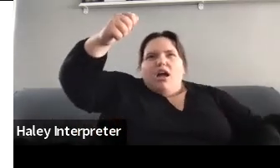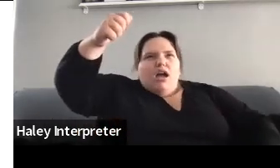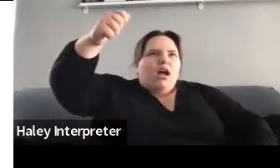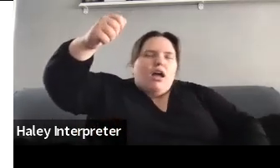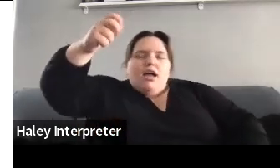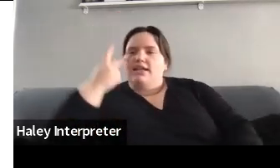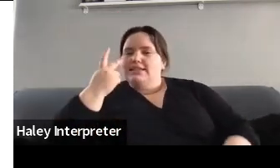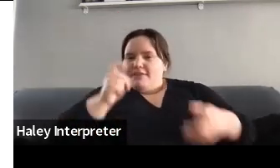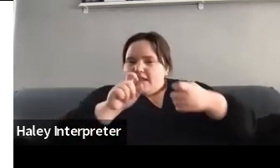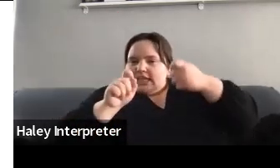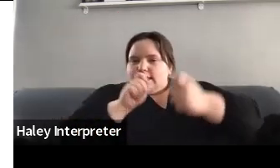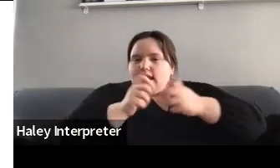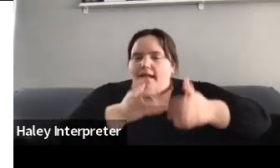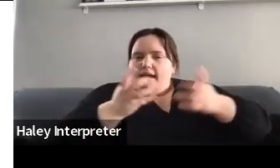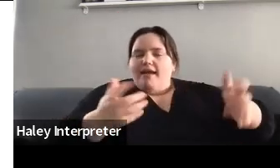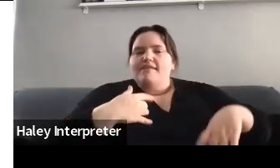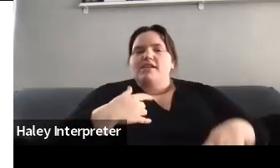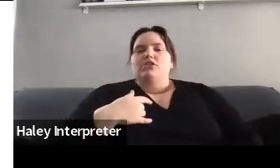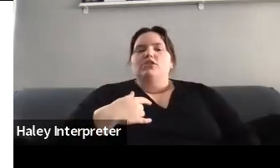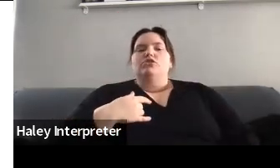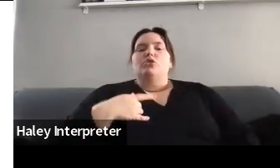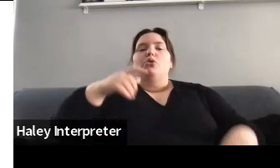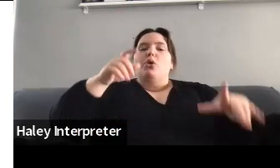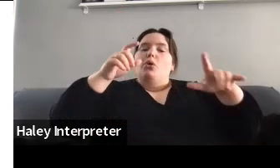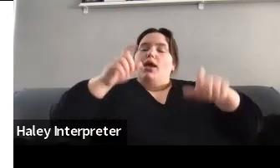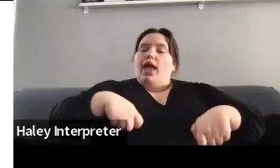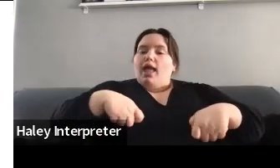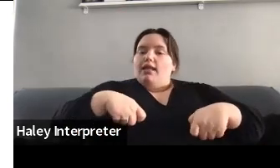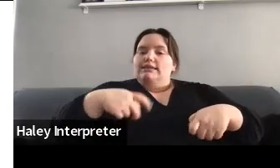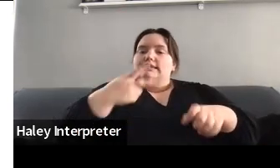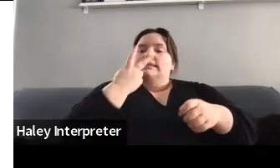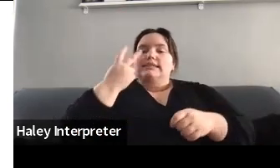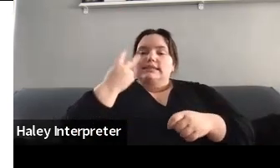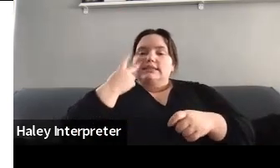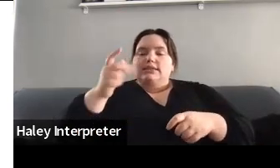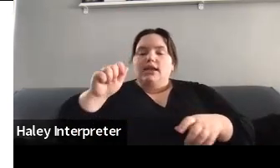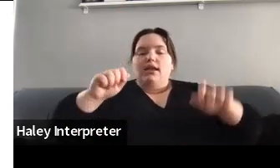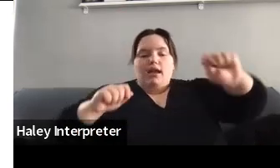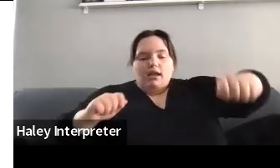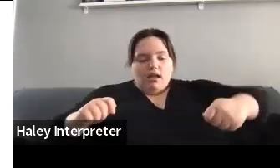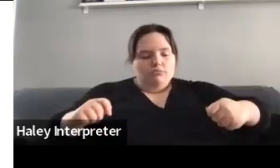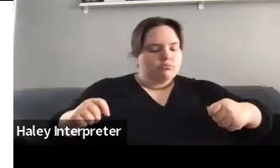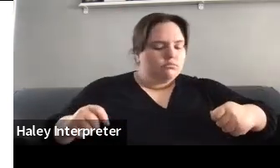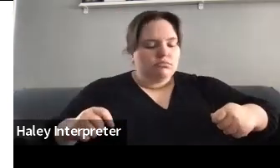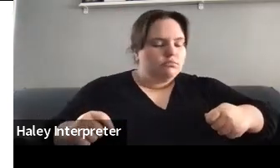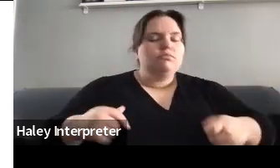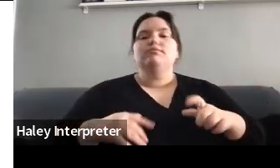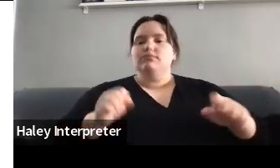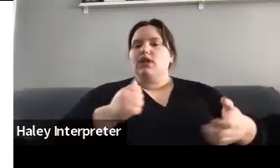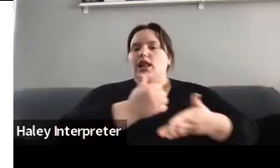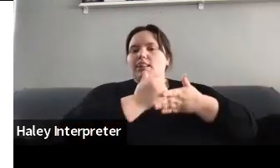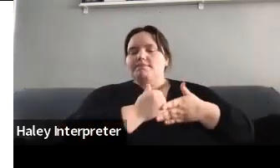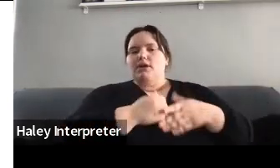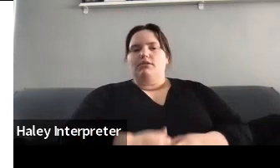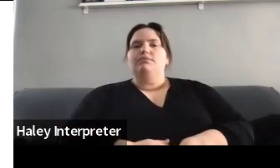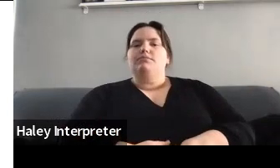2 cups. This allows you to view it from above, um, which is very helpful. The OXO brand also